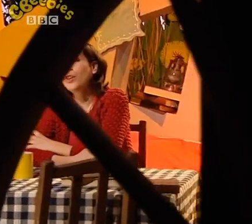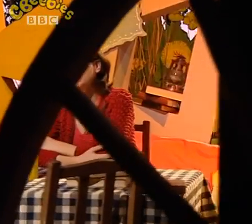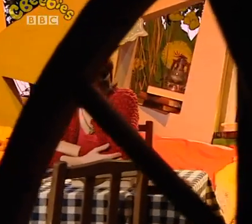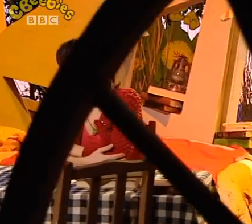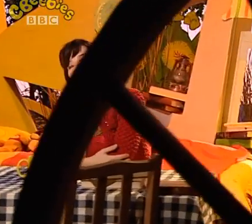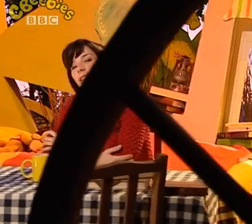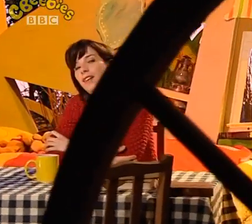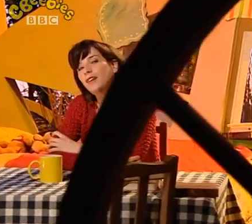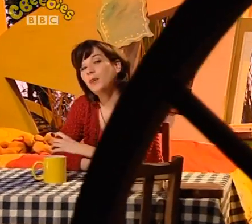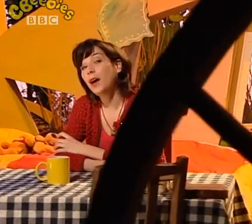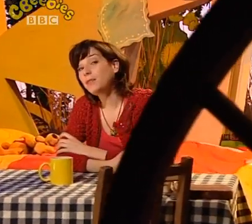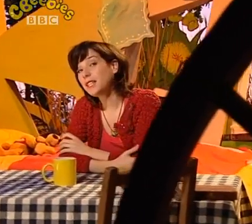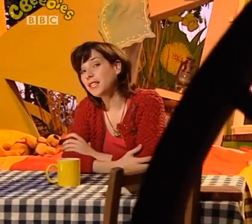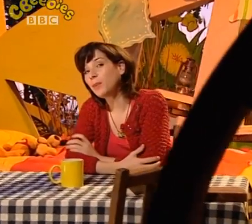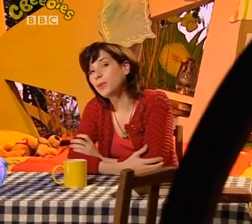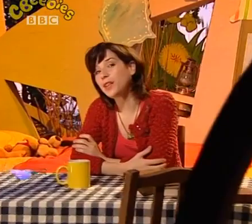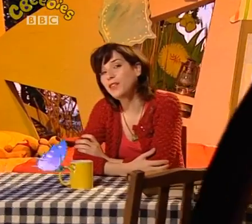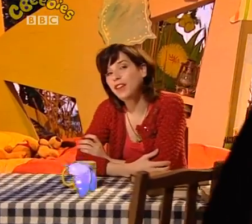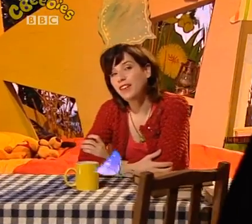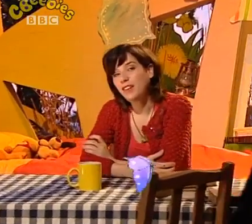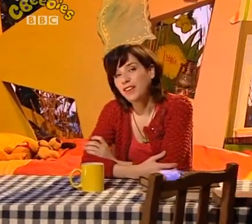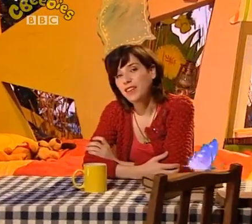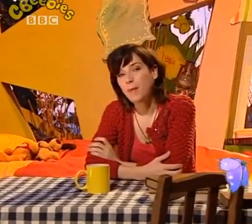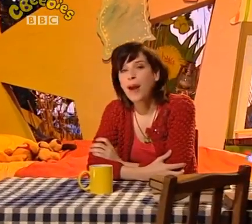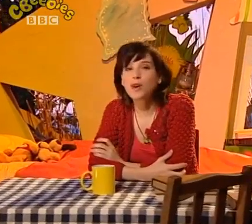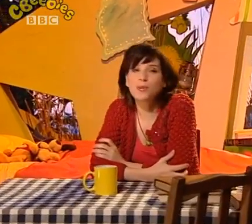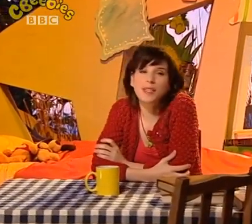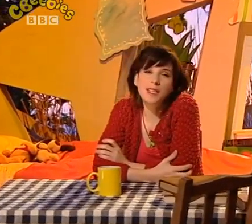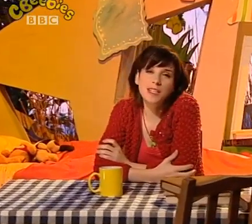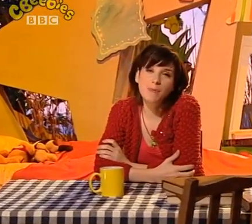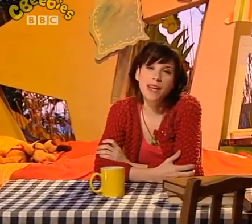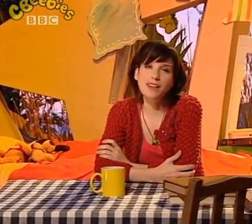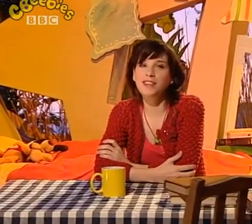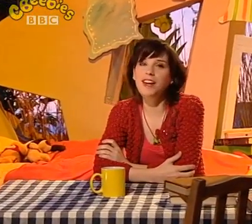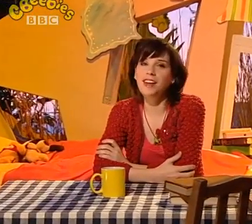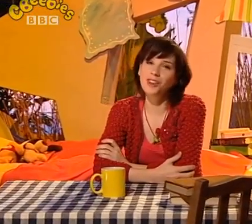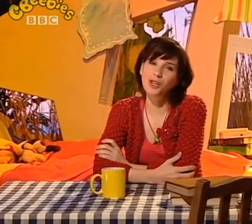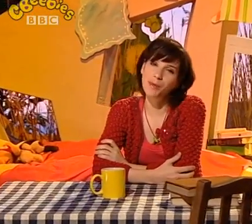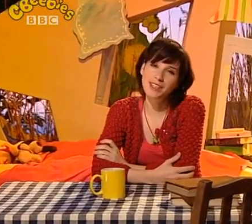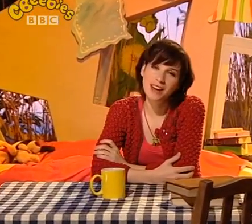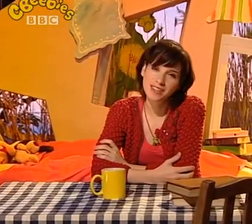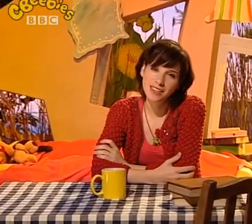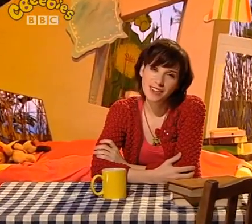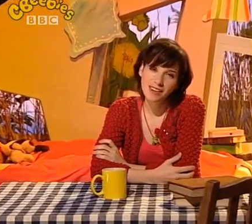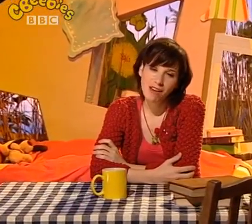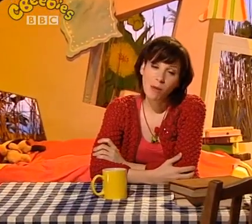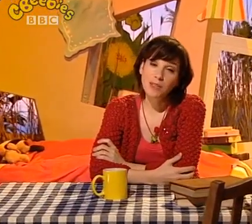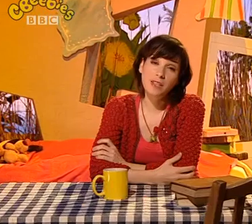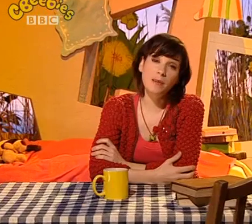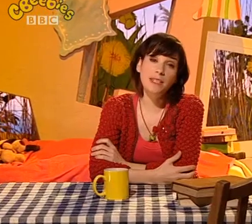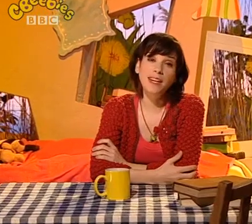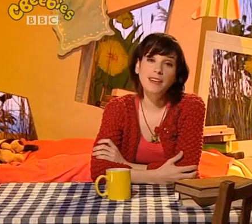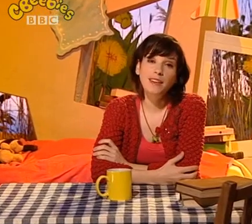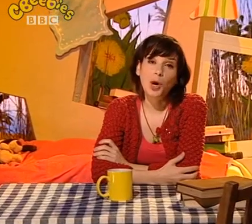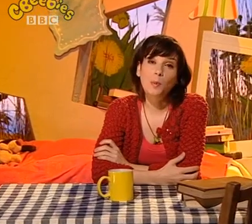One hot summer day, when Humpty's tumble was over and their parents were still spinning and turning in the top of the tent, Humpty